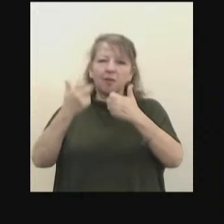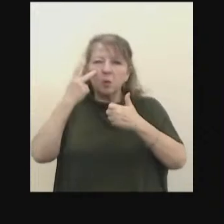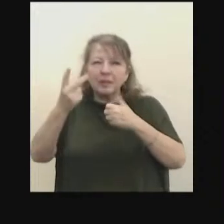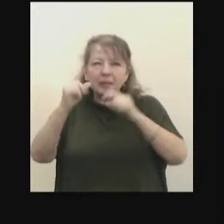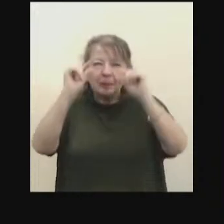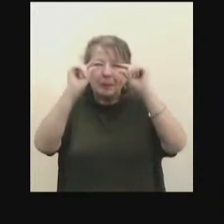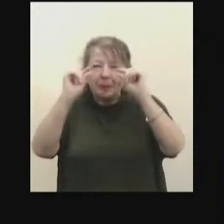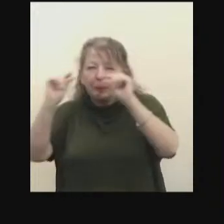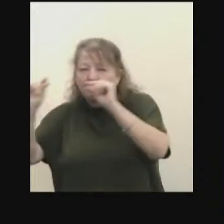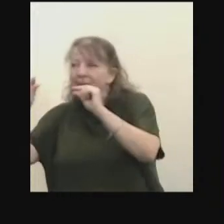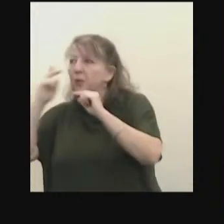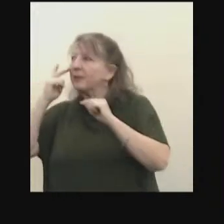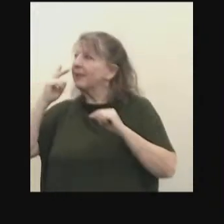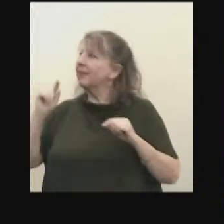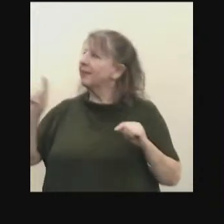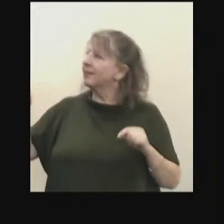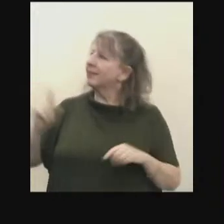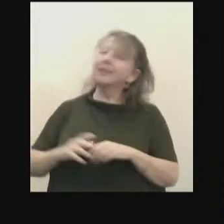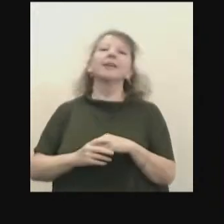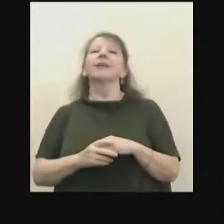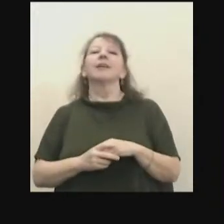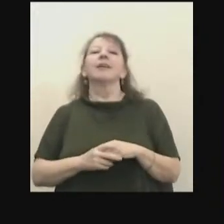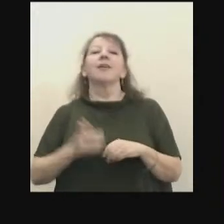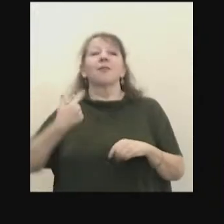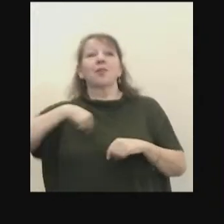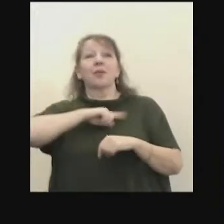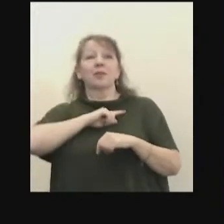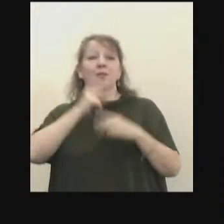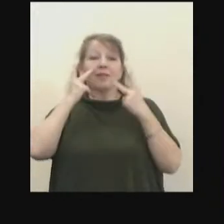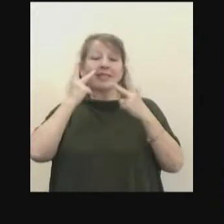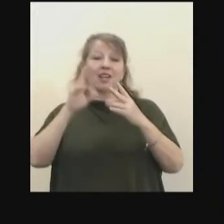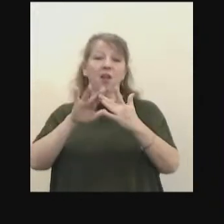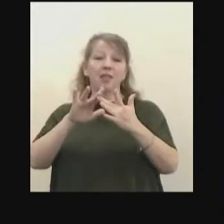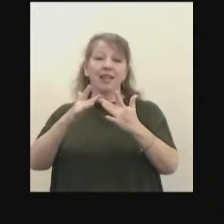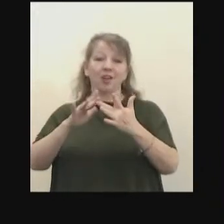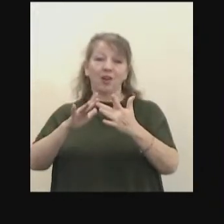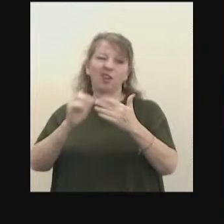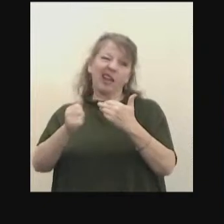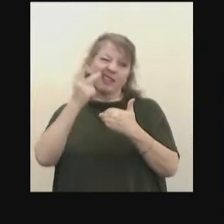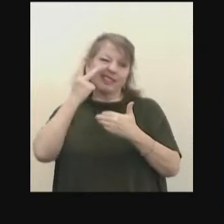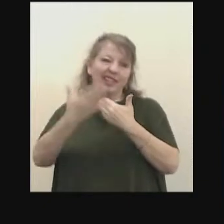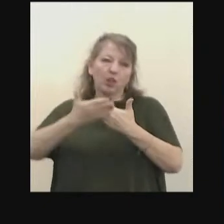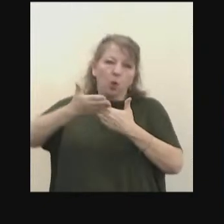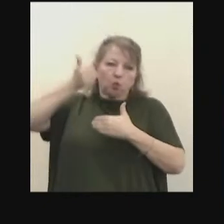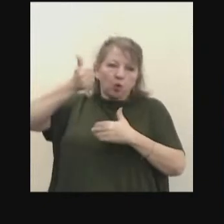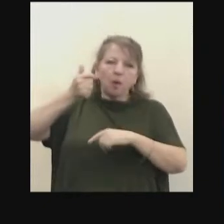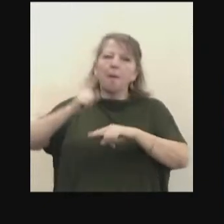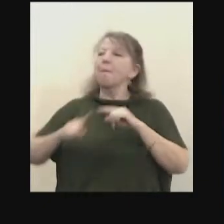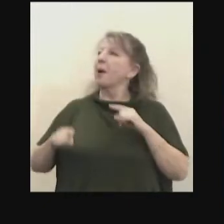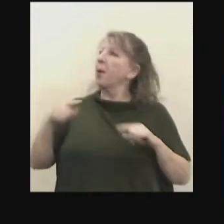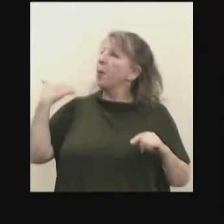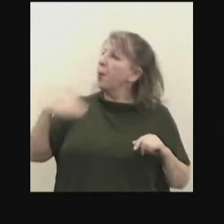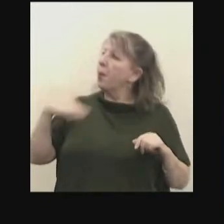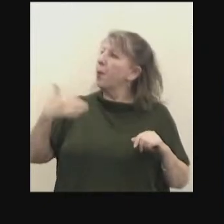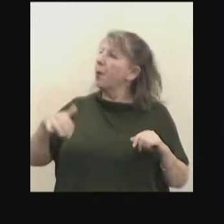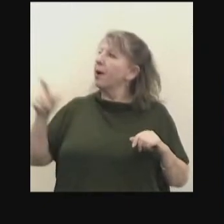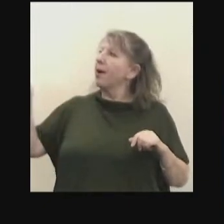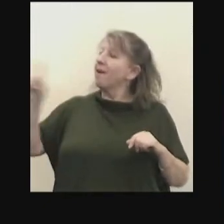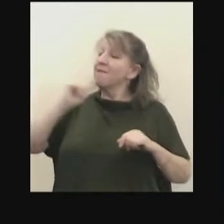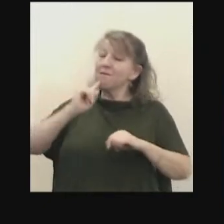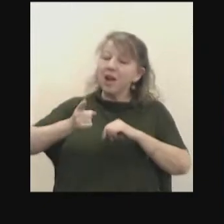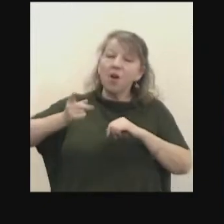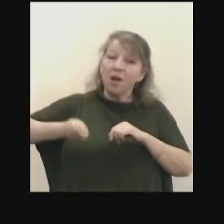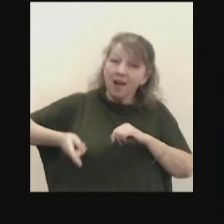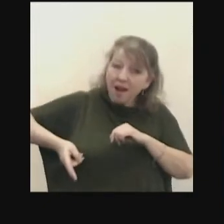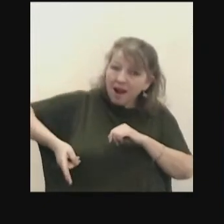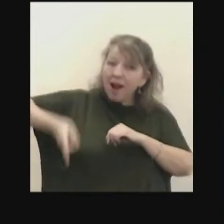television, a little easier for those who are watching on the internet, but there was some very high, extremely high case rates